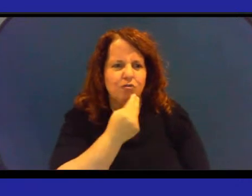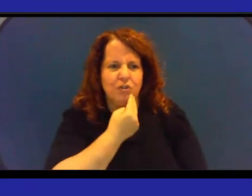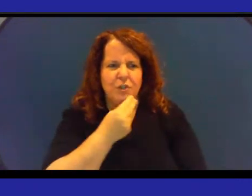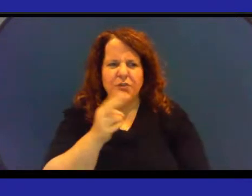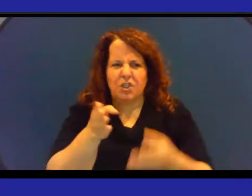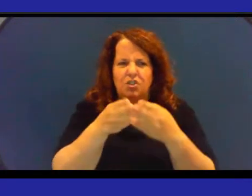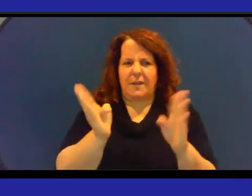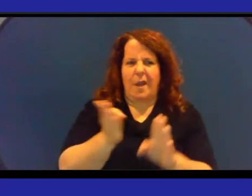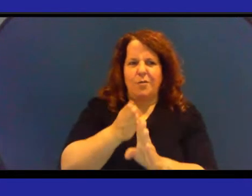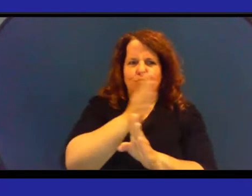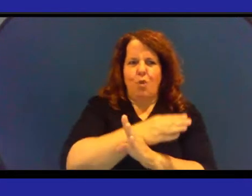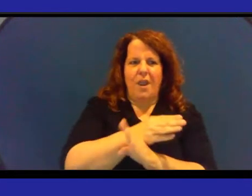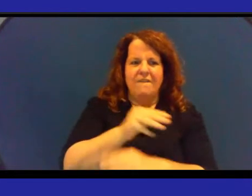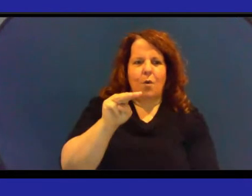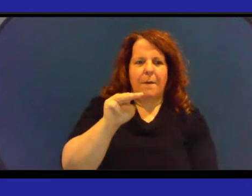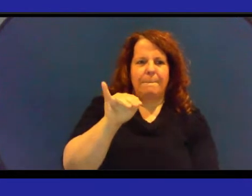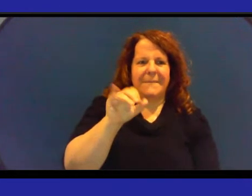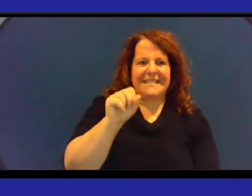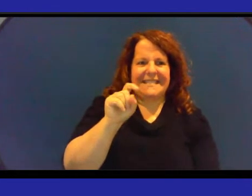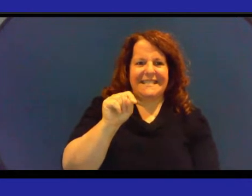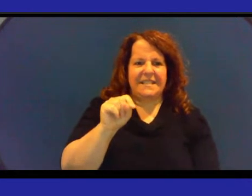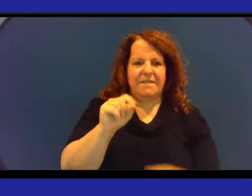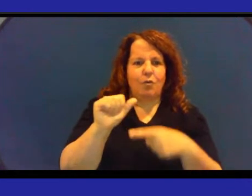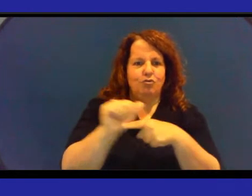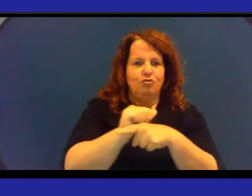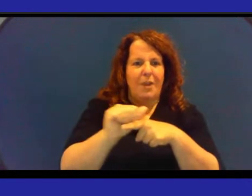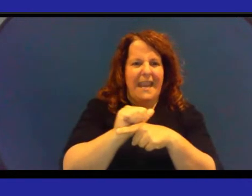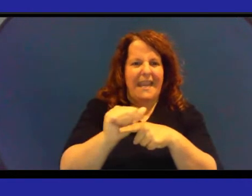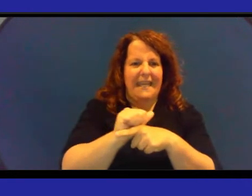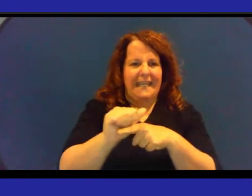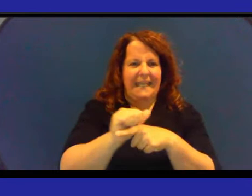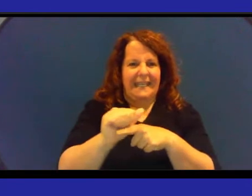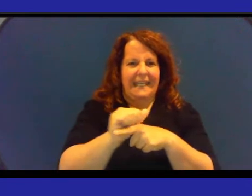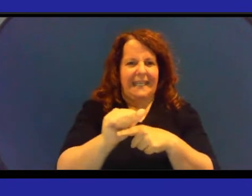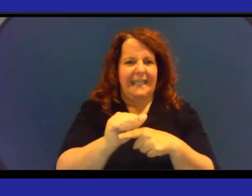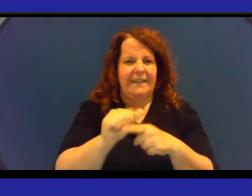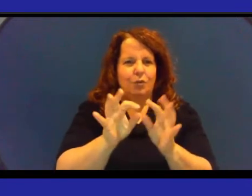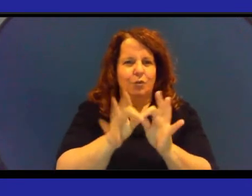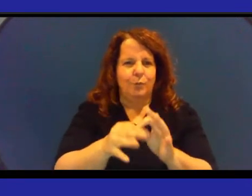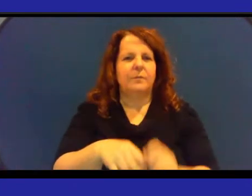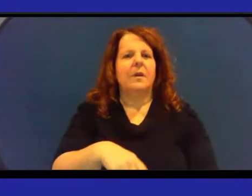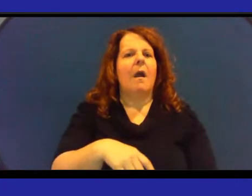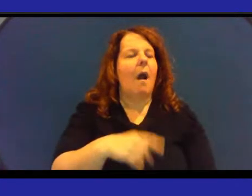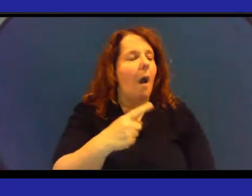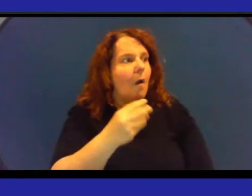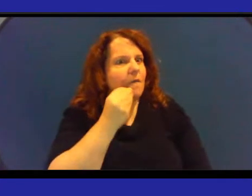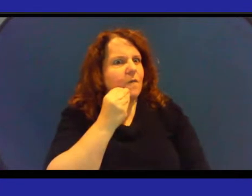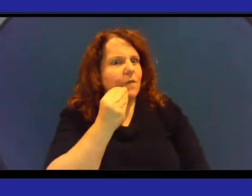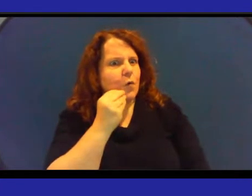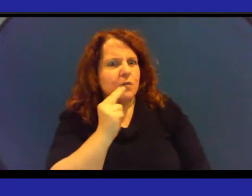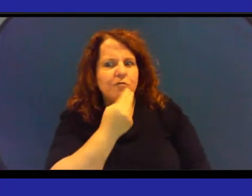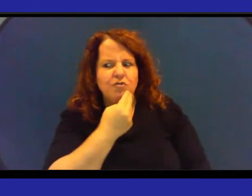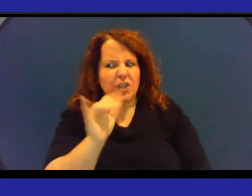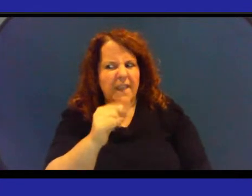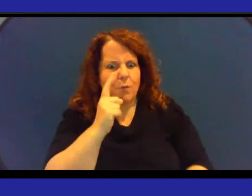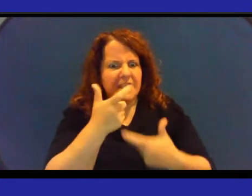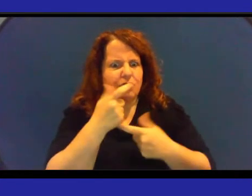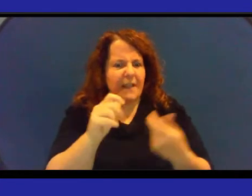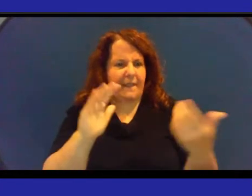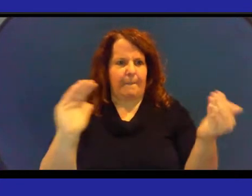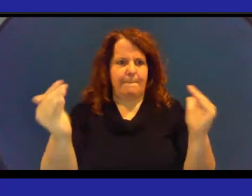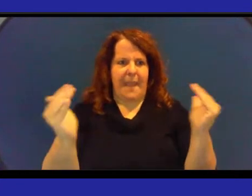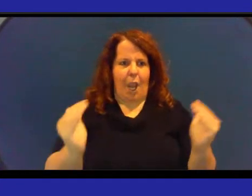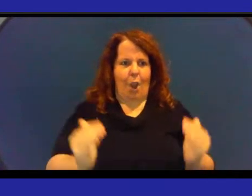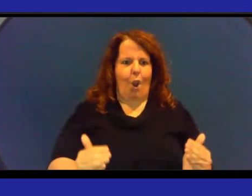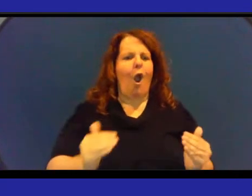prior page, or prior section on training, for example. Because I saw it in the food and nutrition, I thought that was interesting. To be able to identify